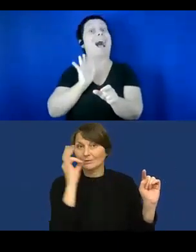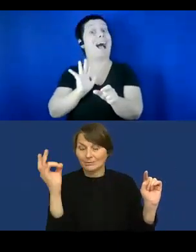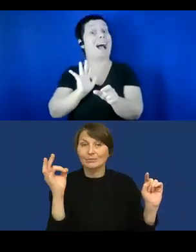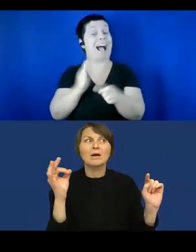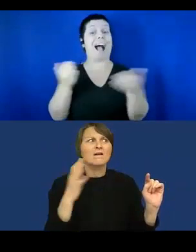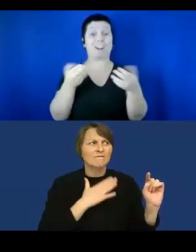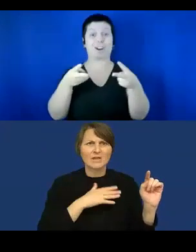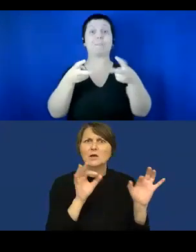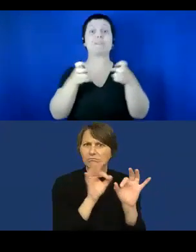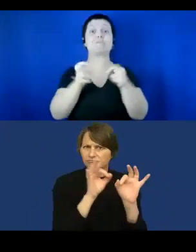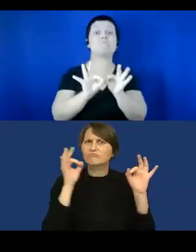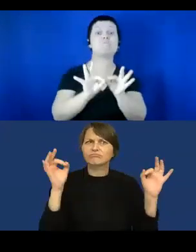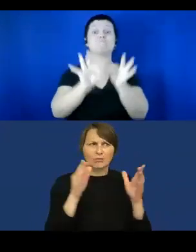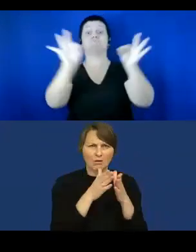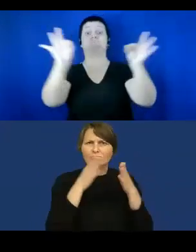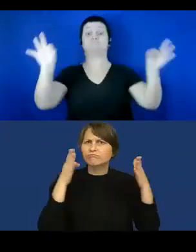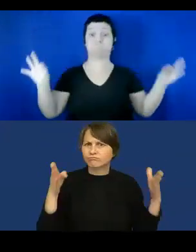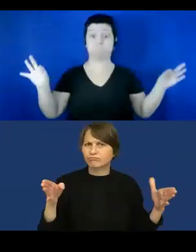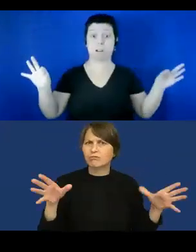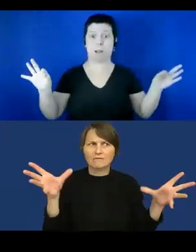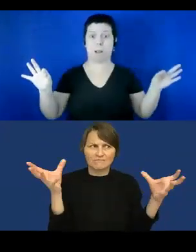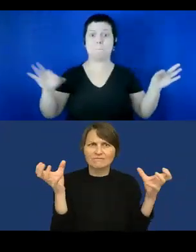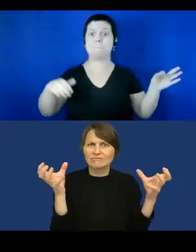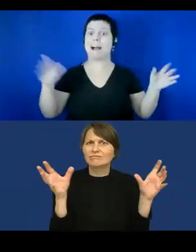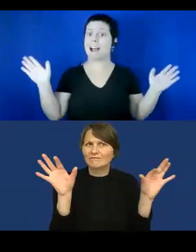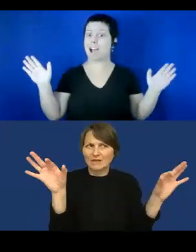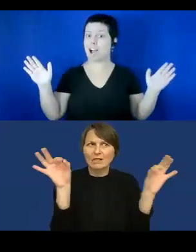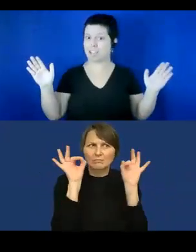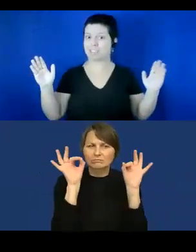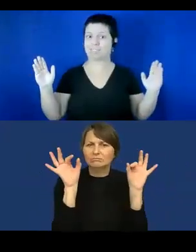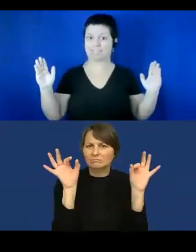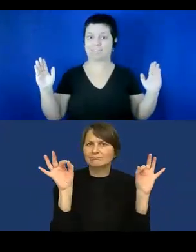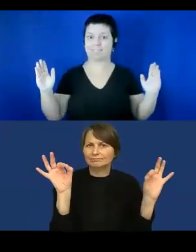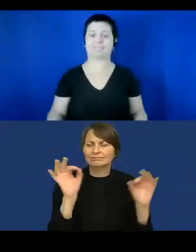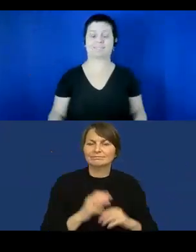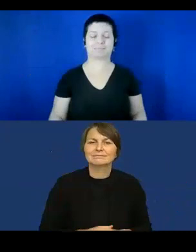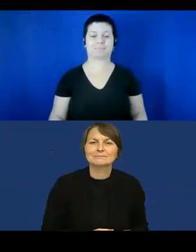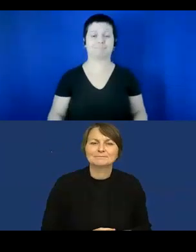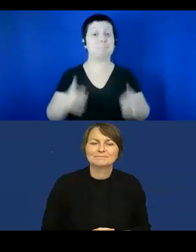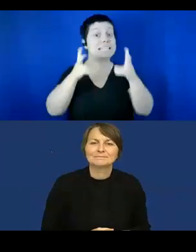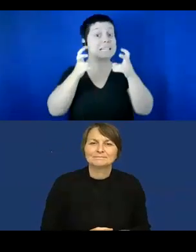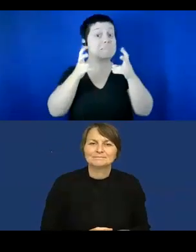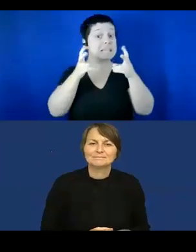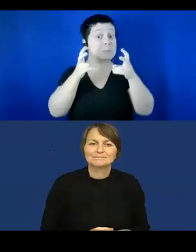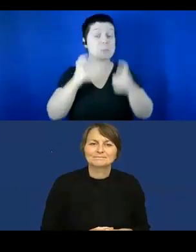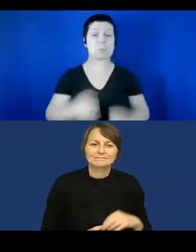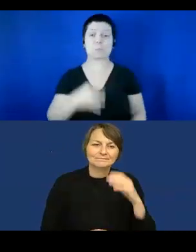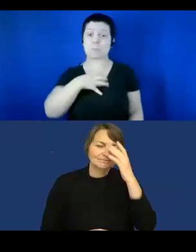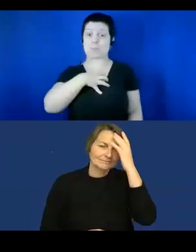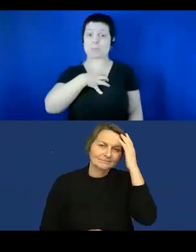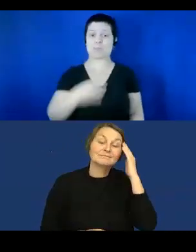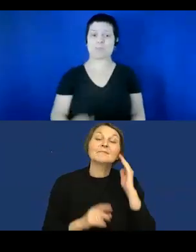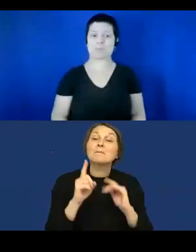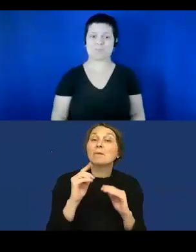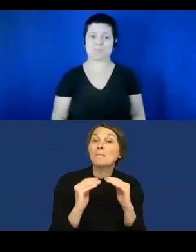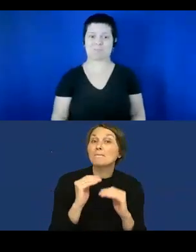larger. Distances were perceived much larger in this case. And then actually as largest in all of